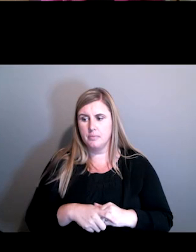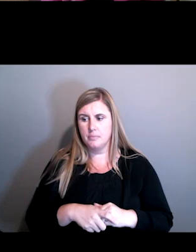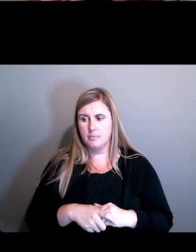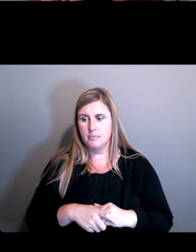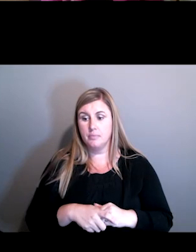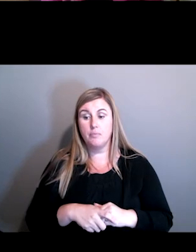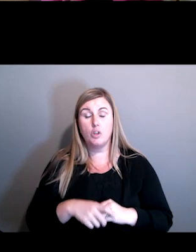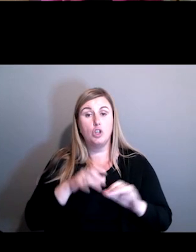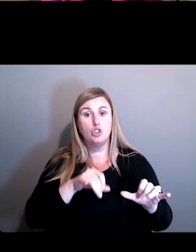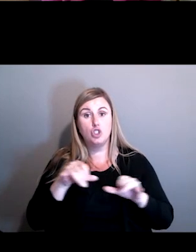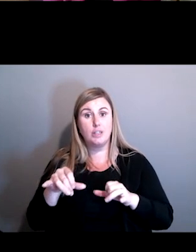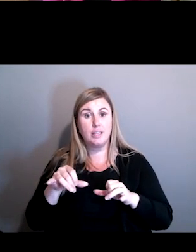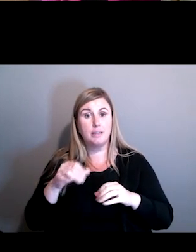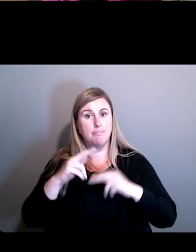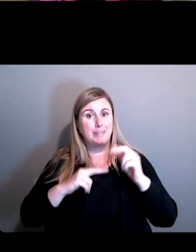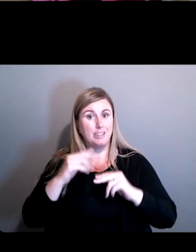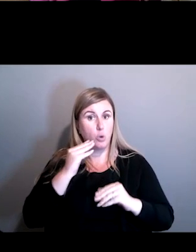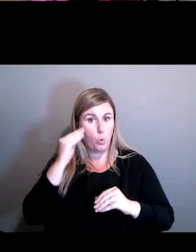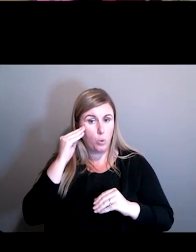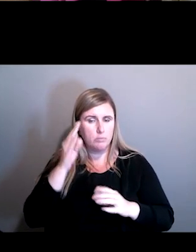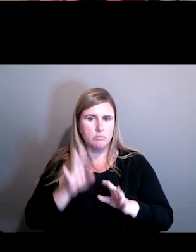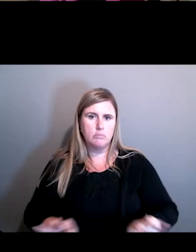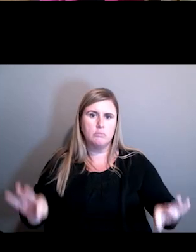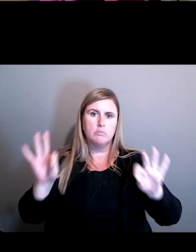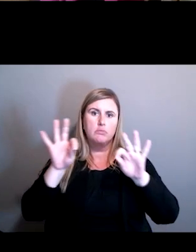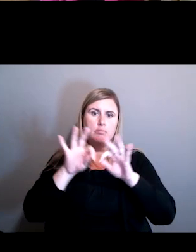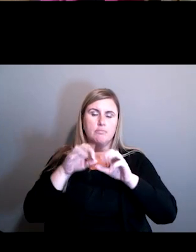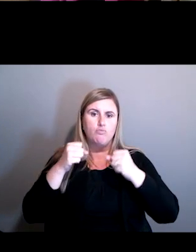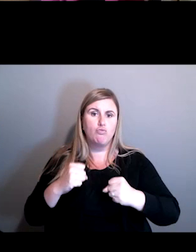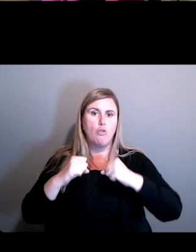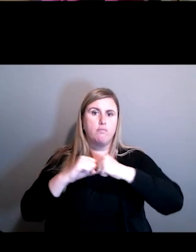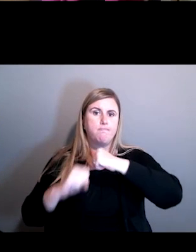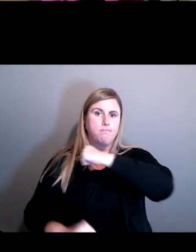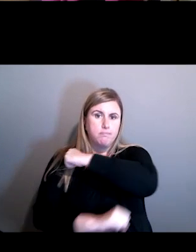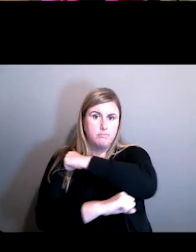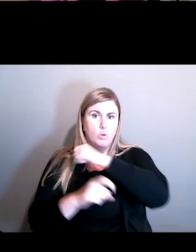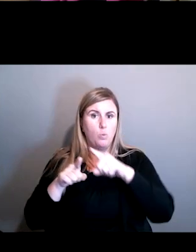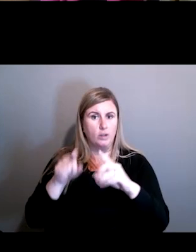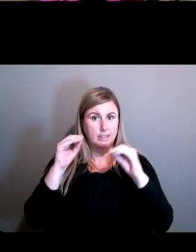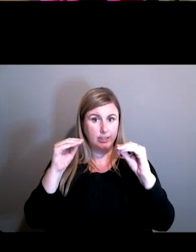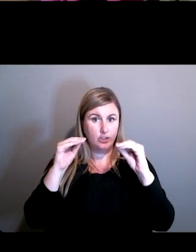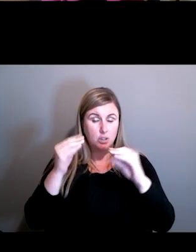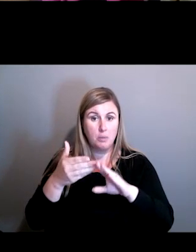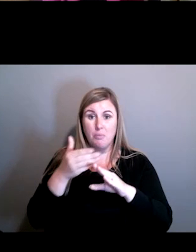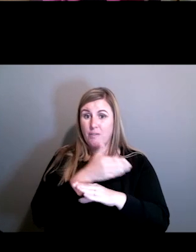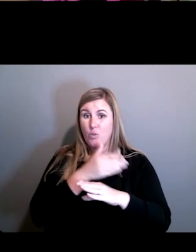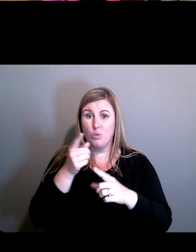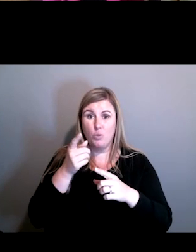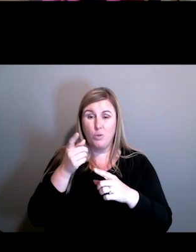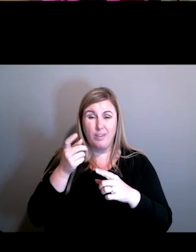Okay. Just like building a home, it is critical to build a strong foundation when teaching. Before you have